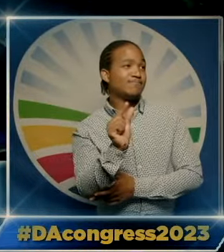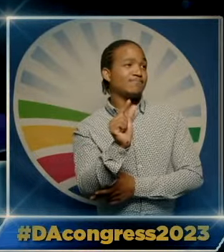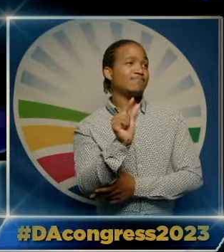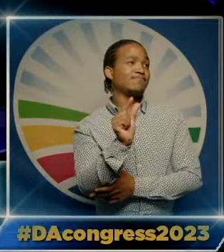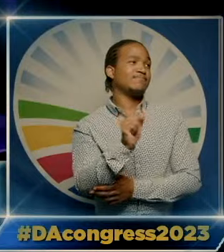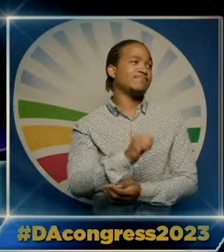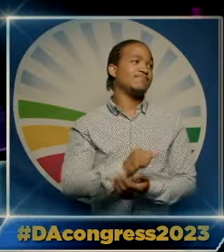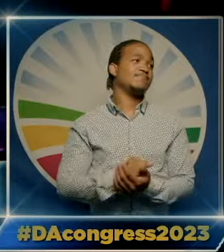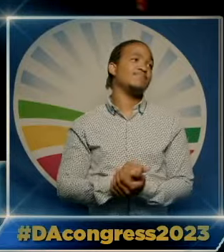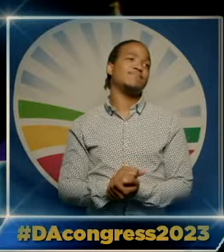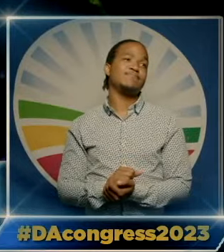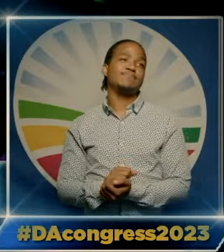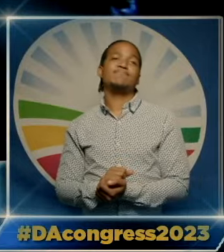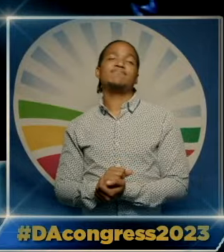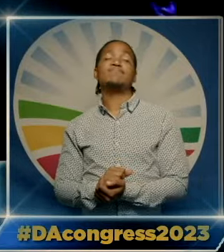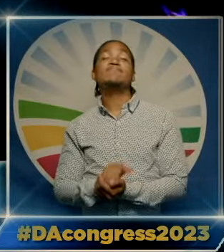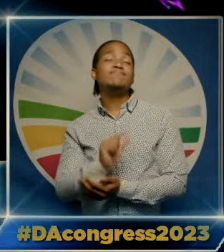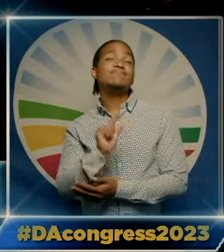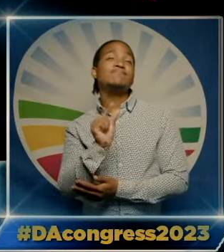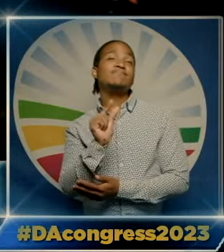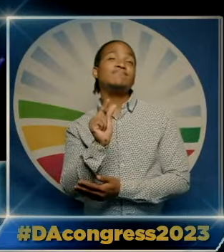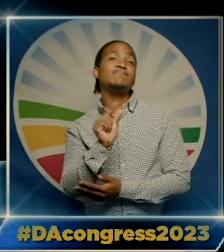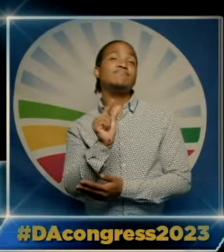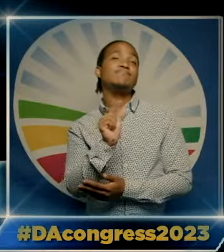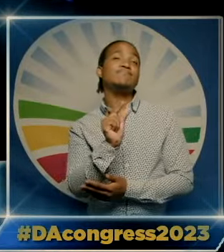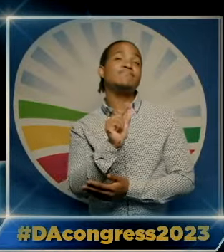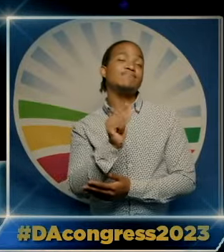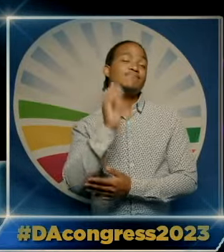sekuselegana. Don't be scared.